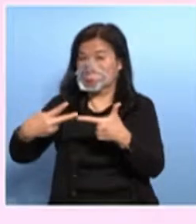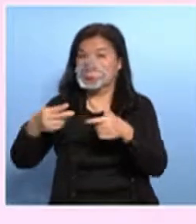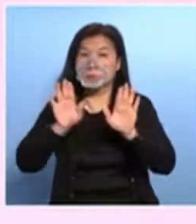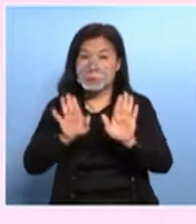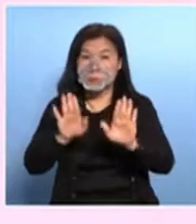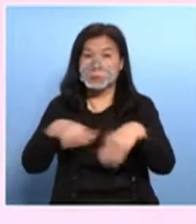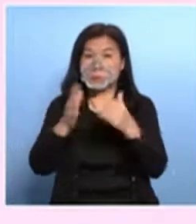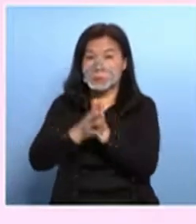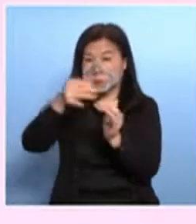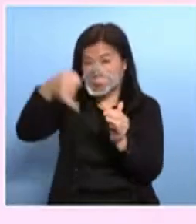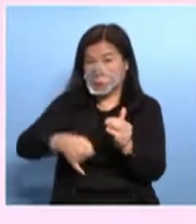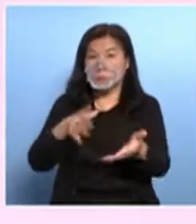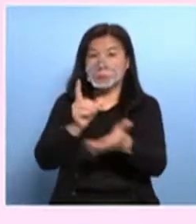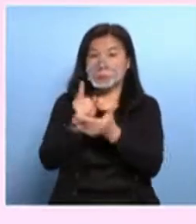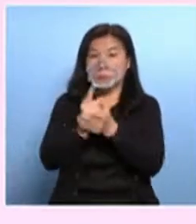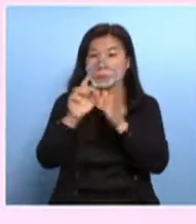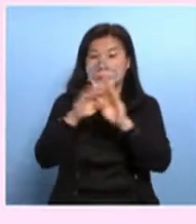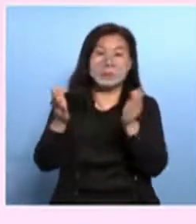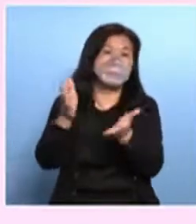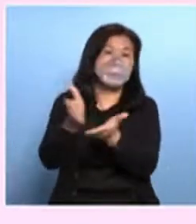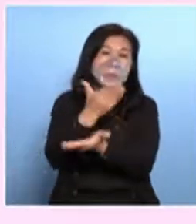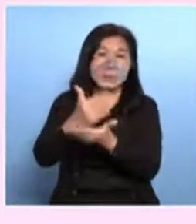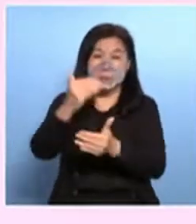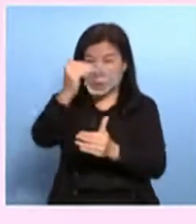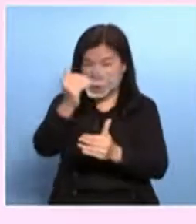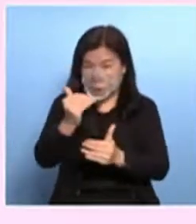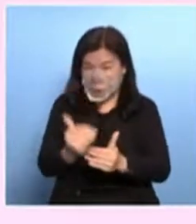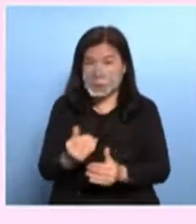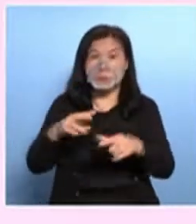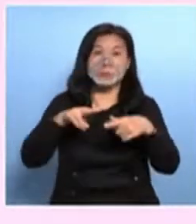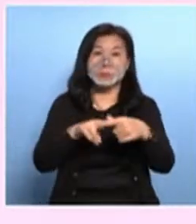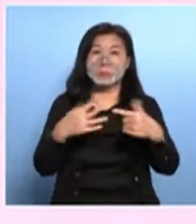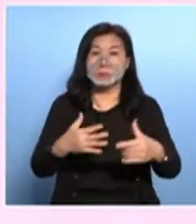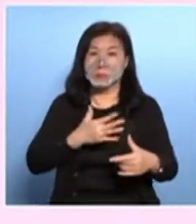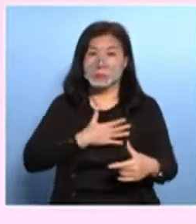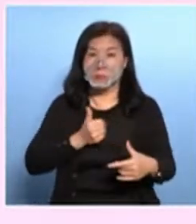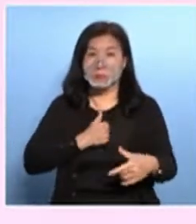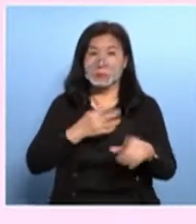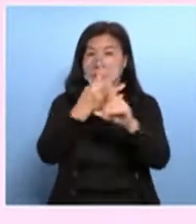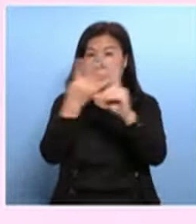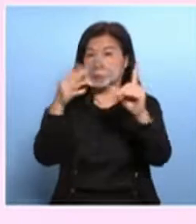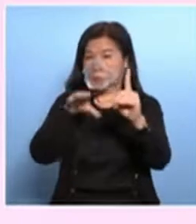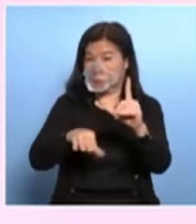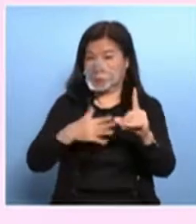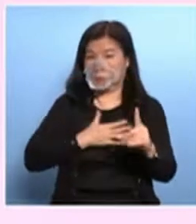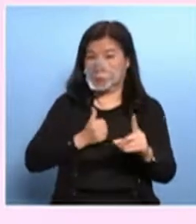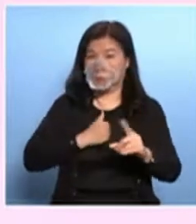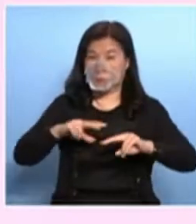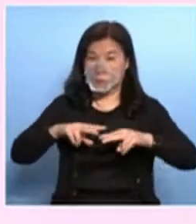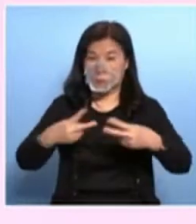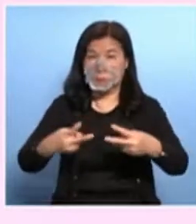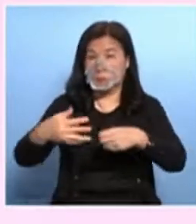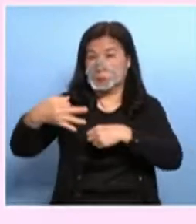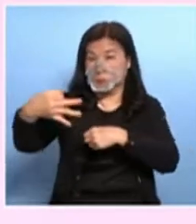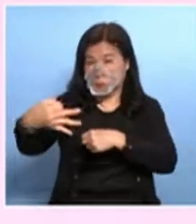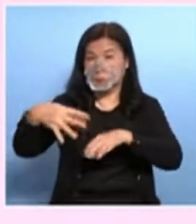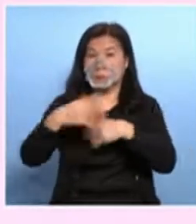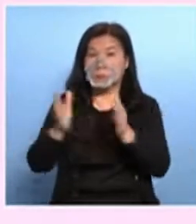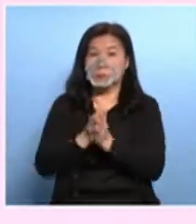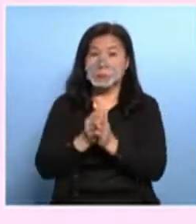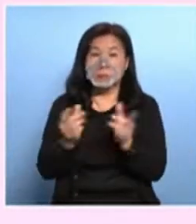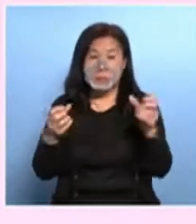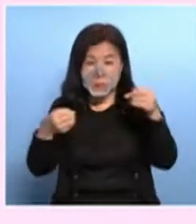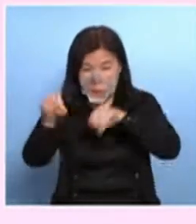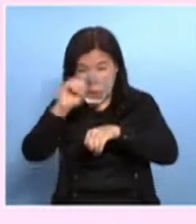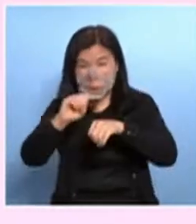to be rolled out in batches from next year onwards. We have also earmarked about $1.4 billion for the development of the IT